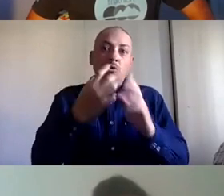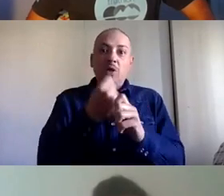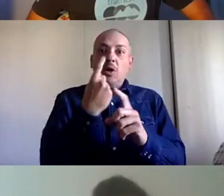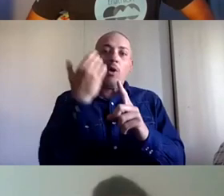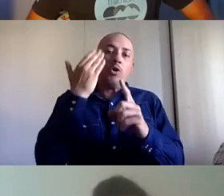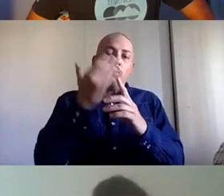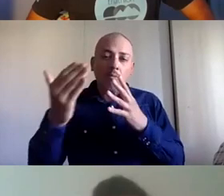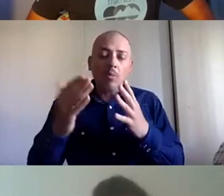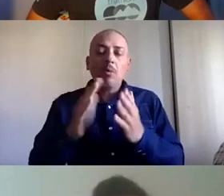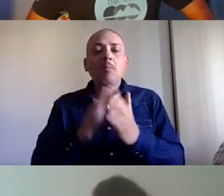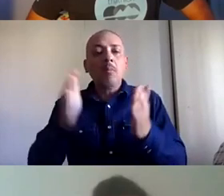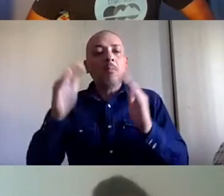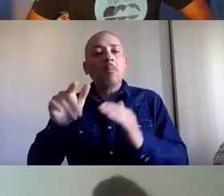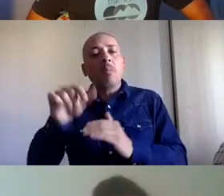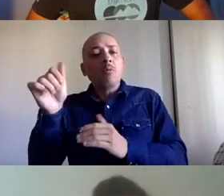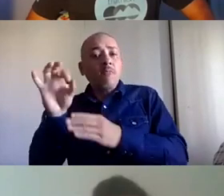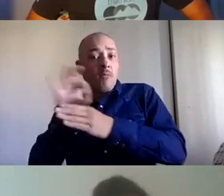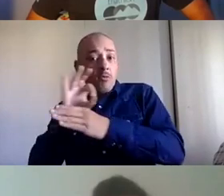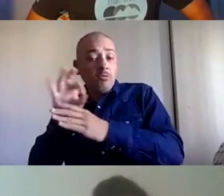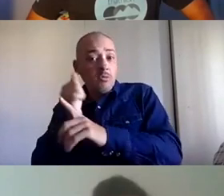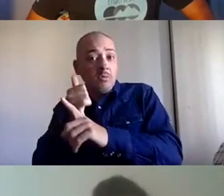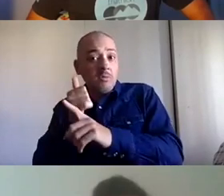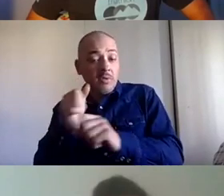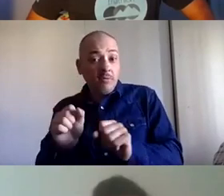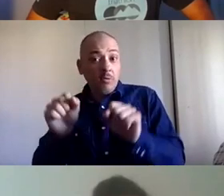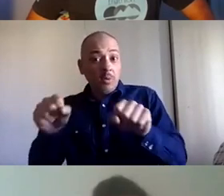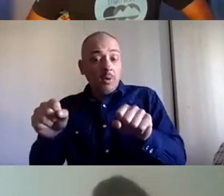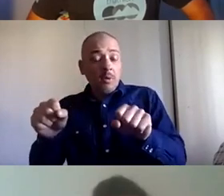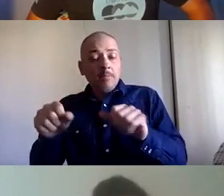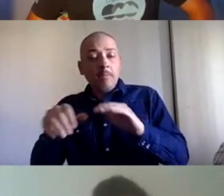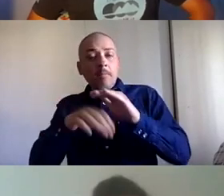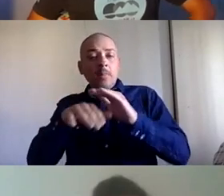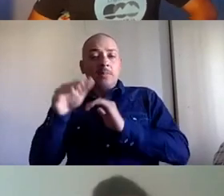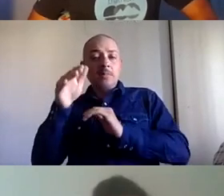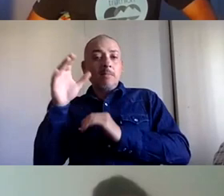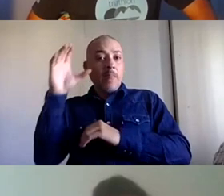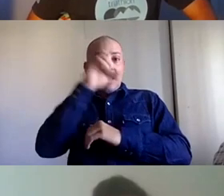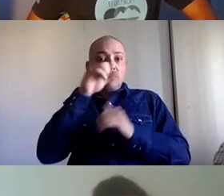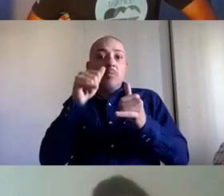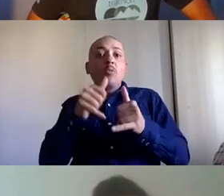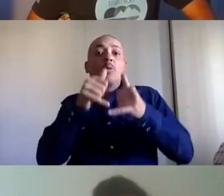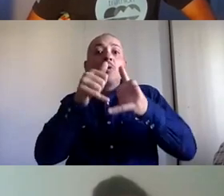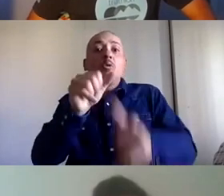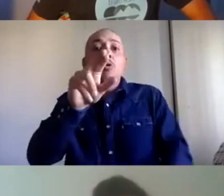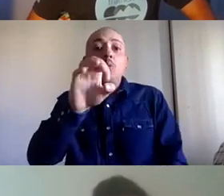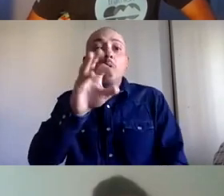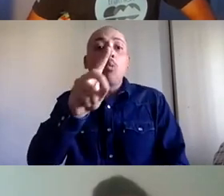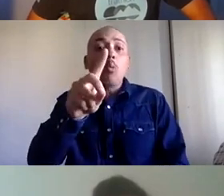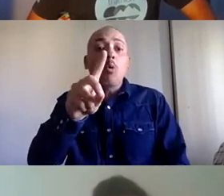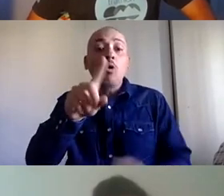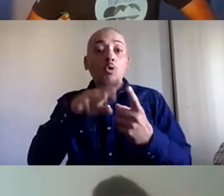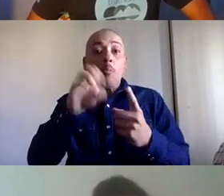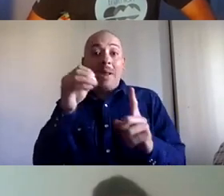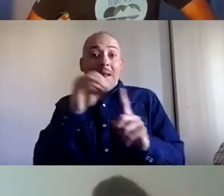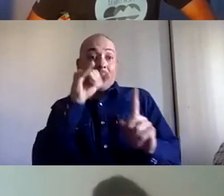Value function is something that can basically estimate the reward of being in any